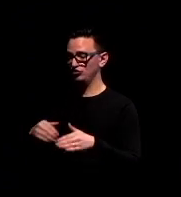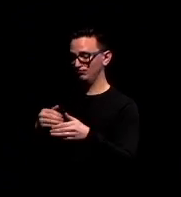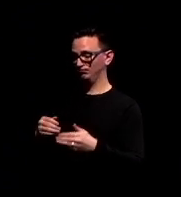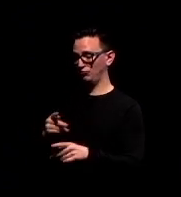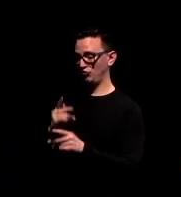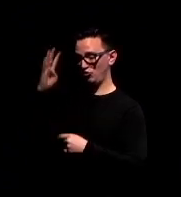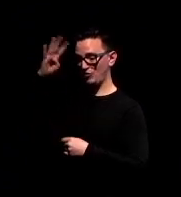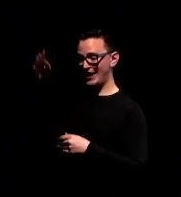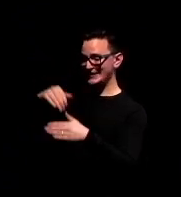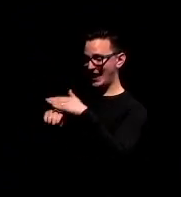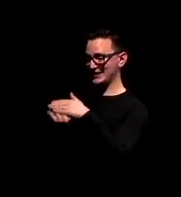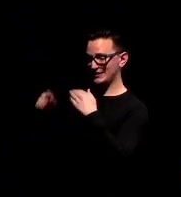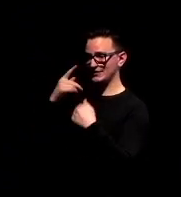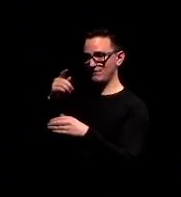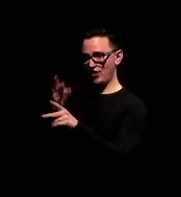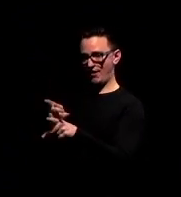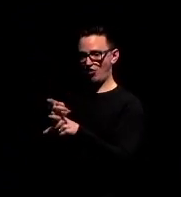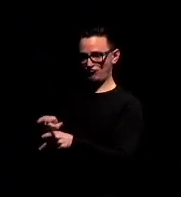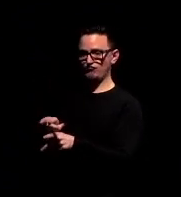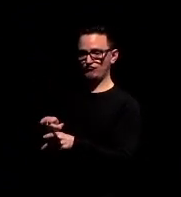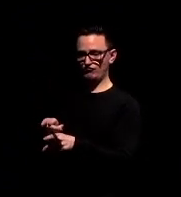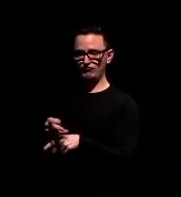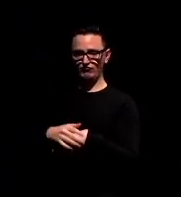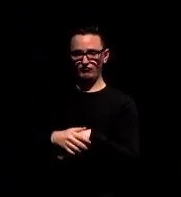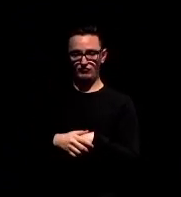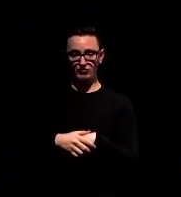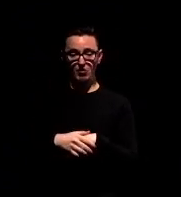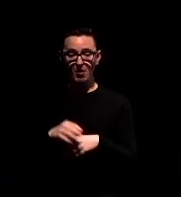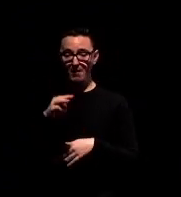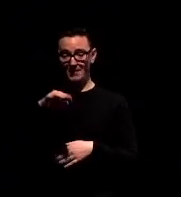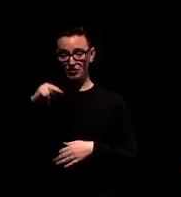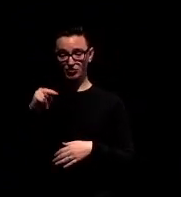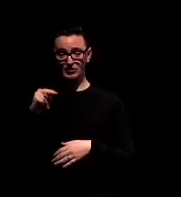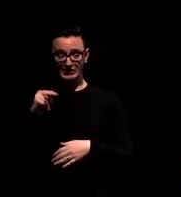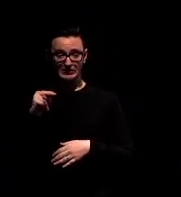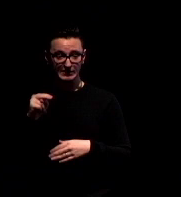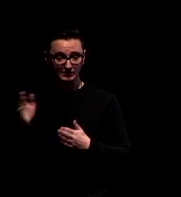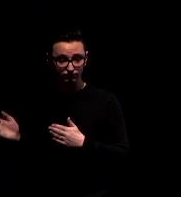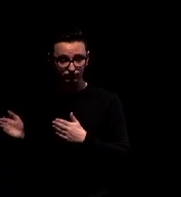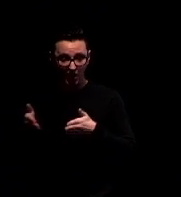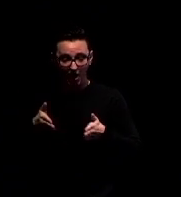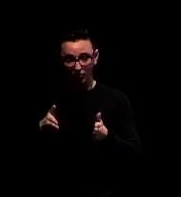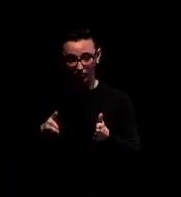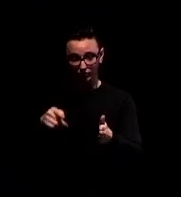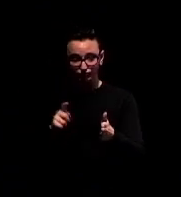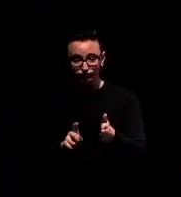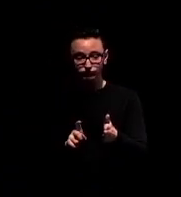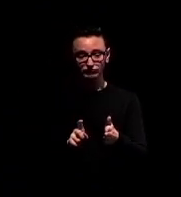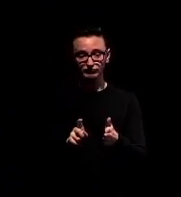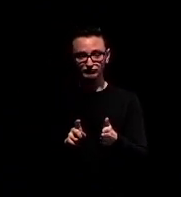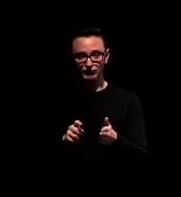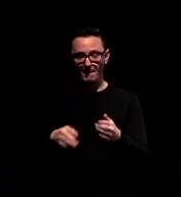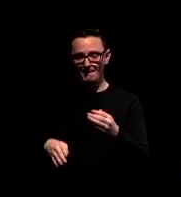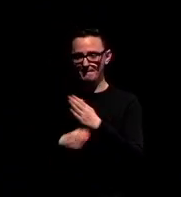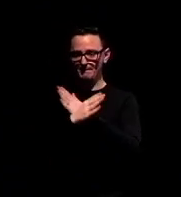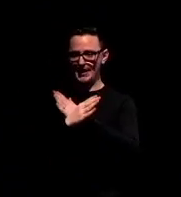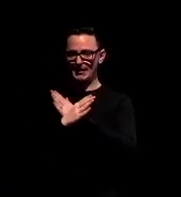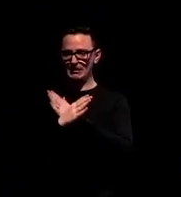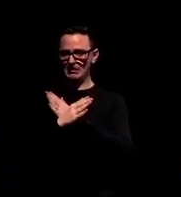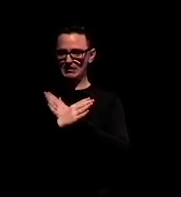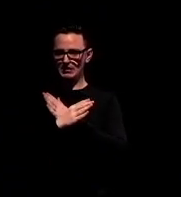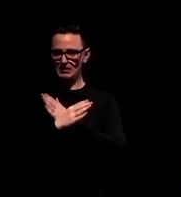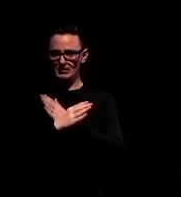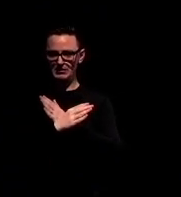care. Minnesota is on the road to banning conversion therapy, which is really obviously a good thing, also protecting gender-affirming